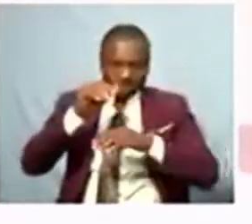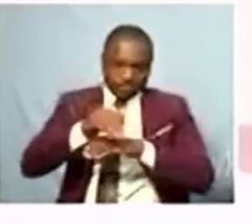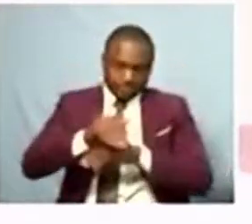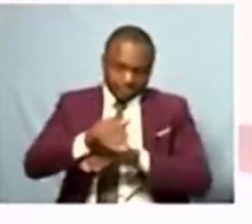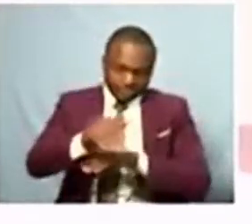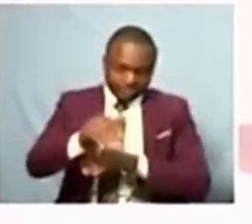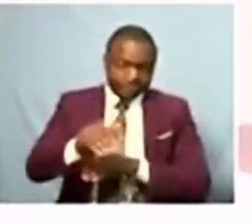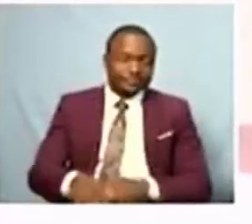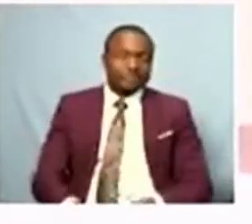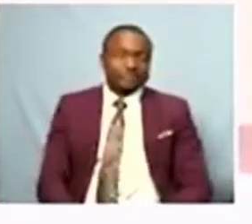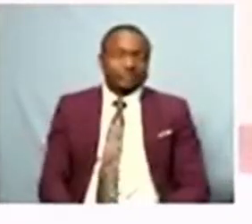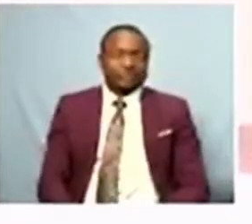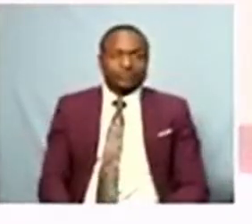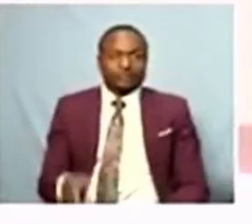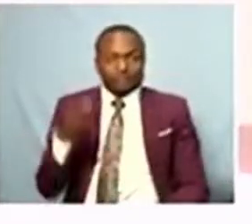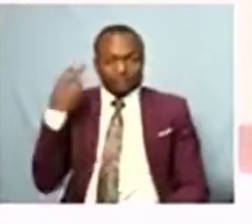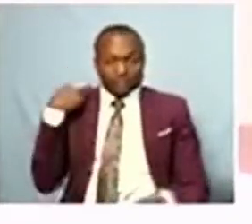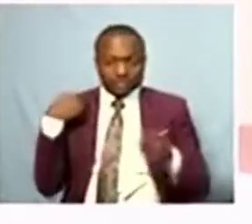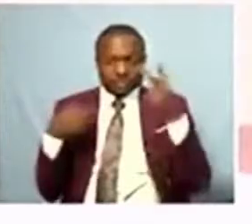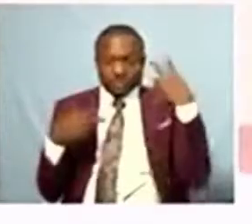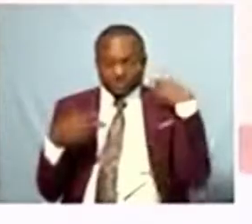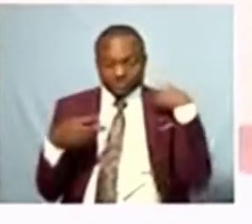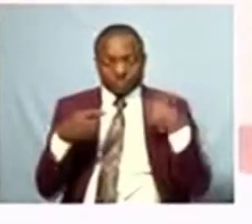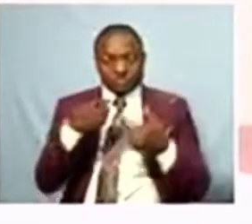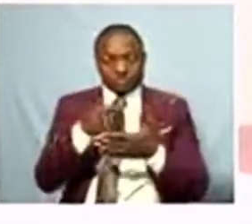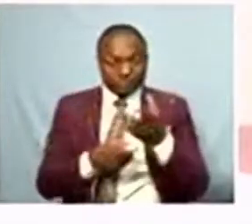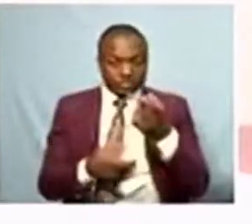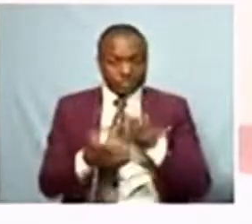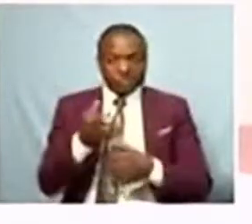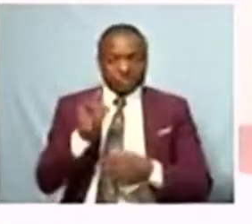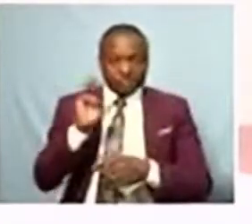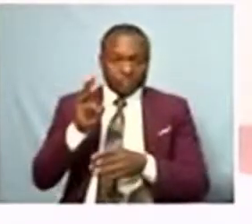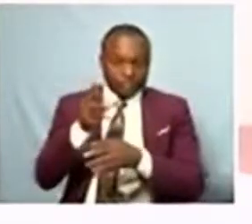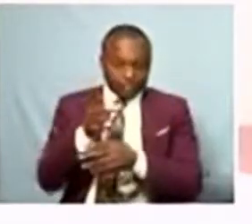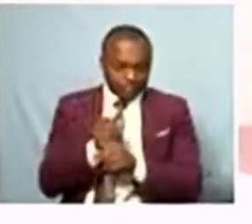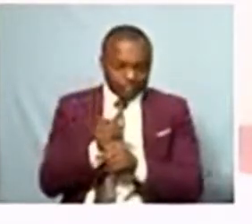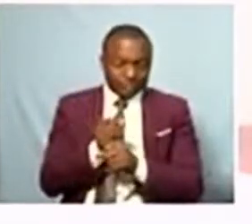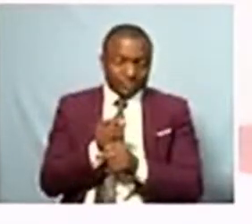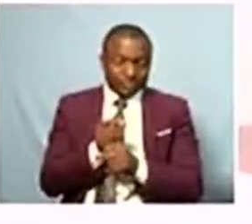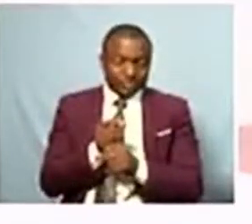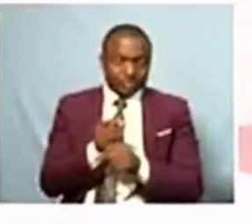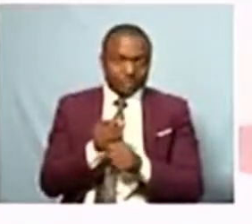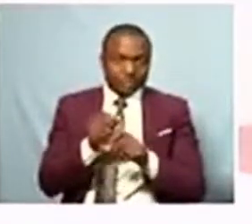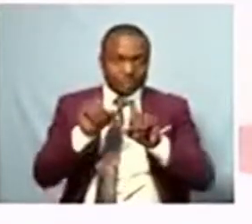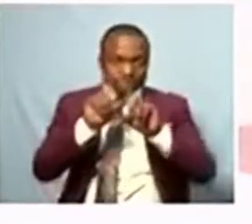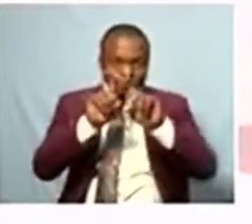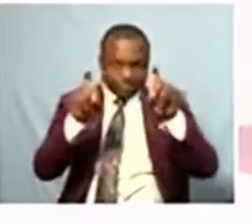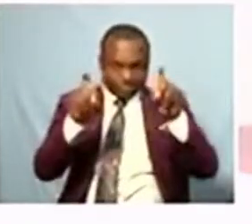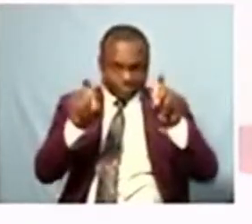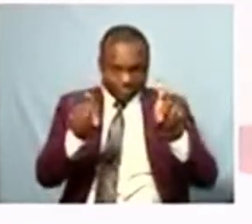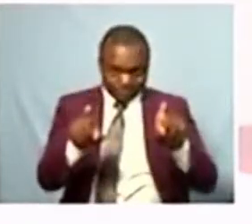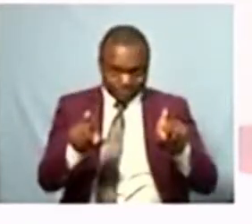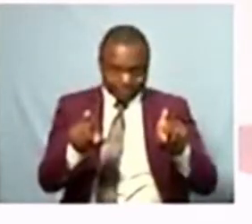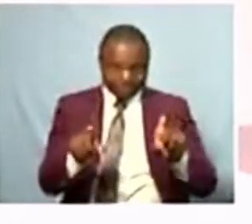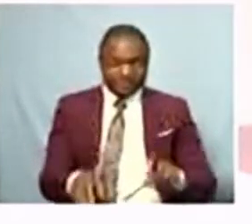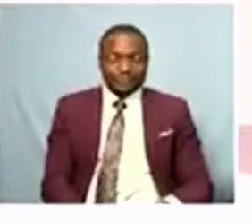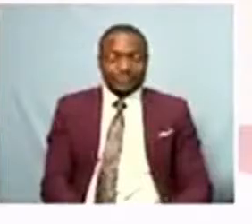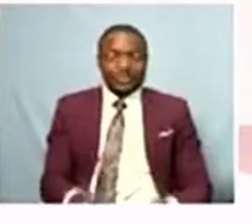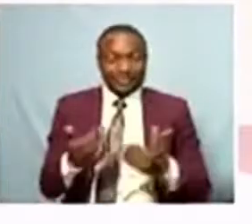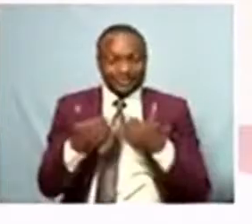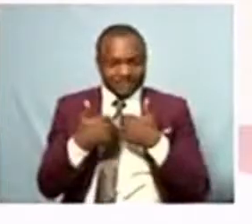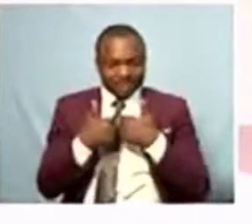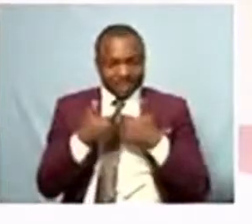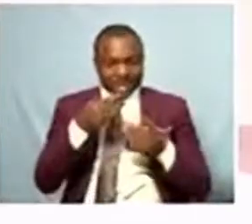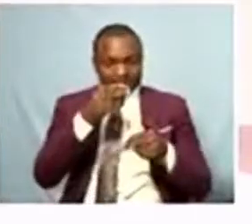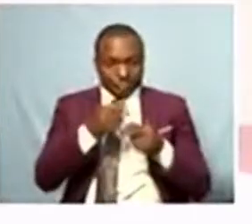legislation, an immigration consultant will receive a formal certificate and have their